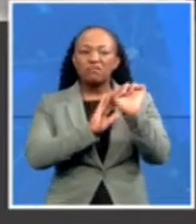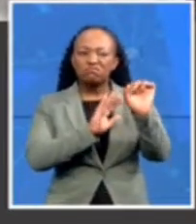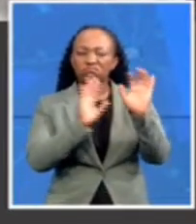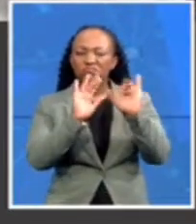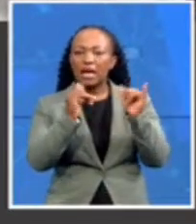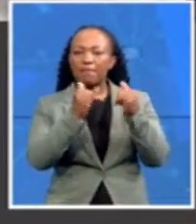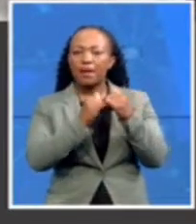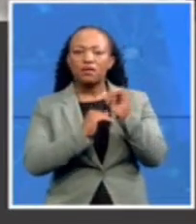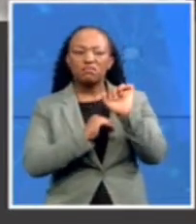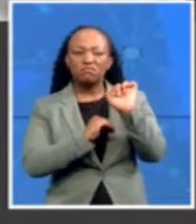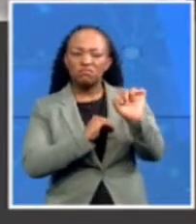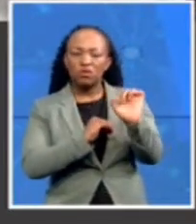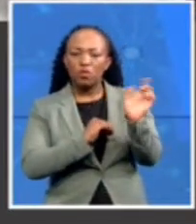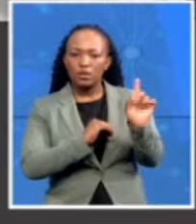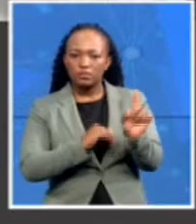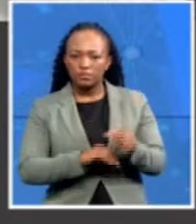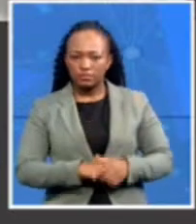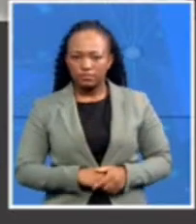please.